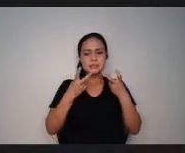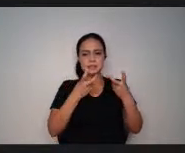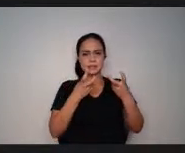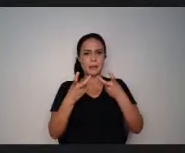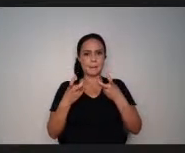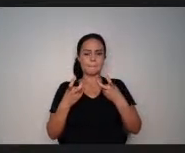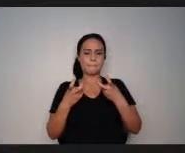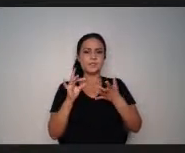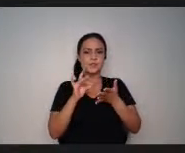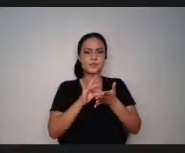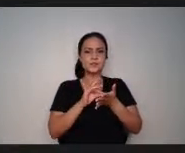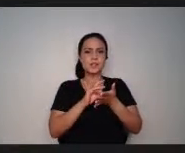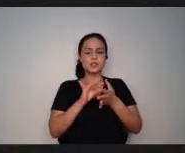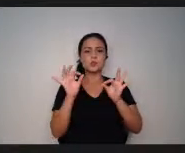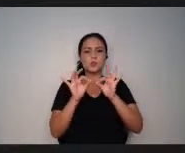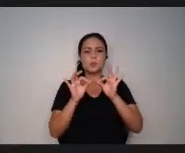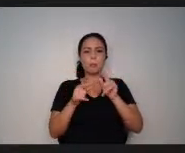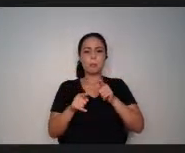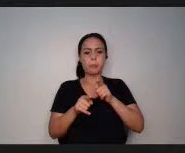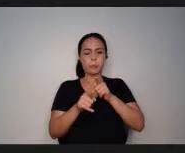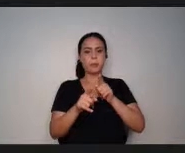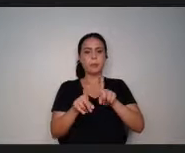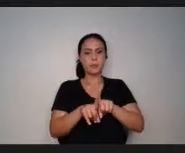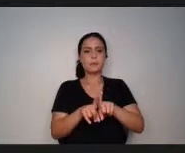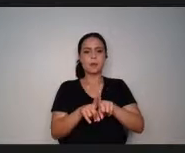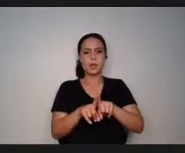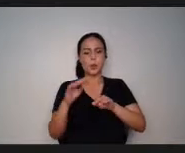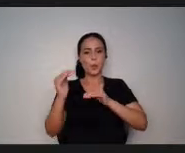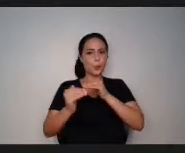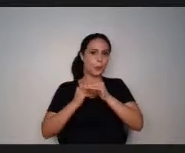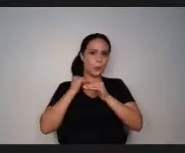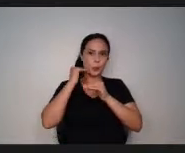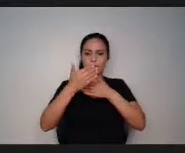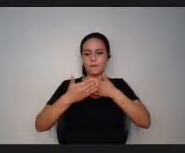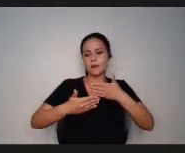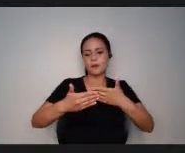insecurity. So what we realize is this hyper-exploration and